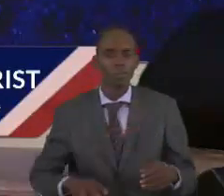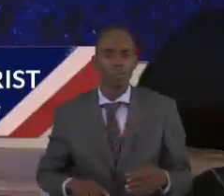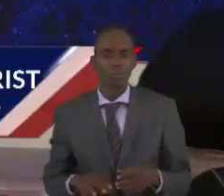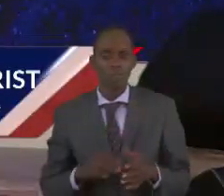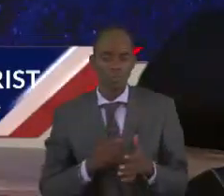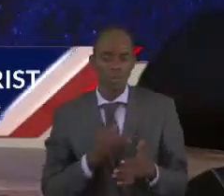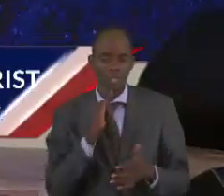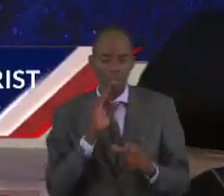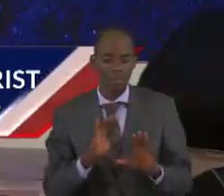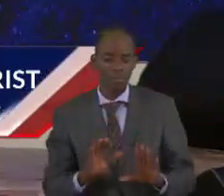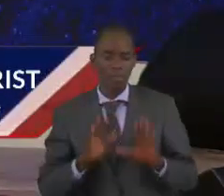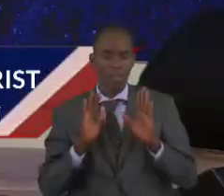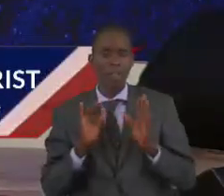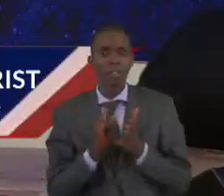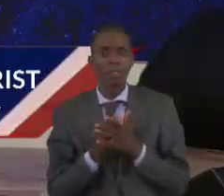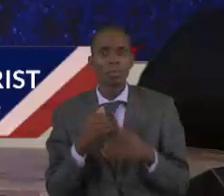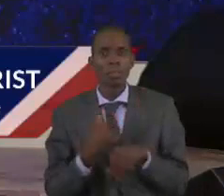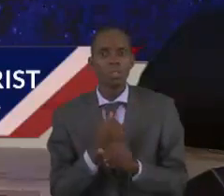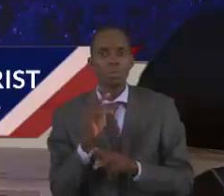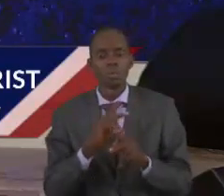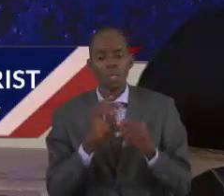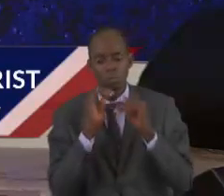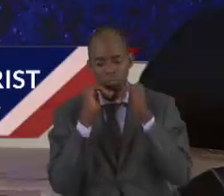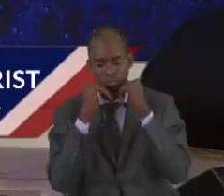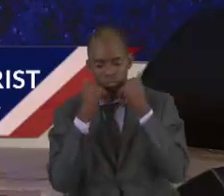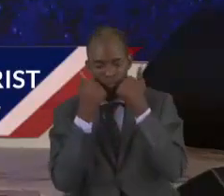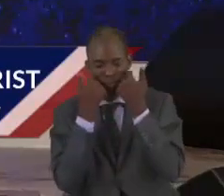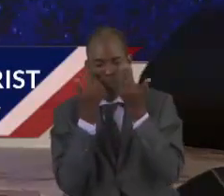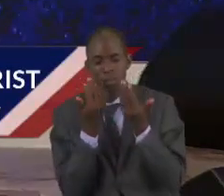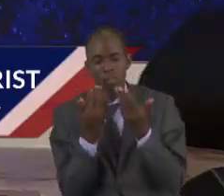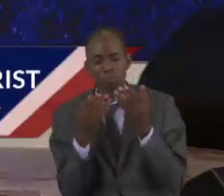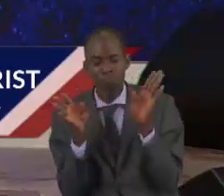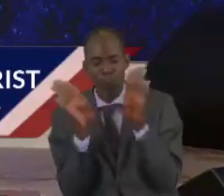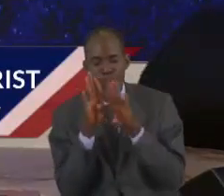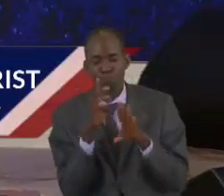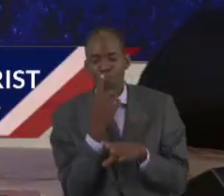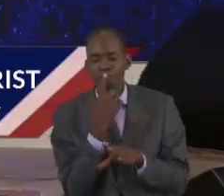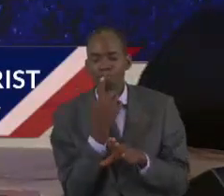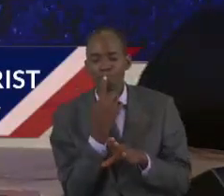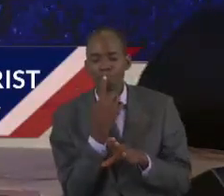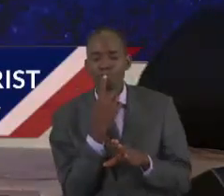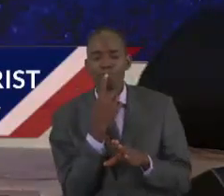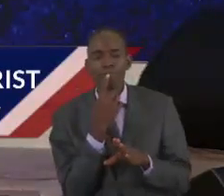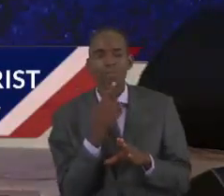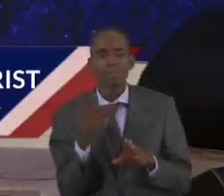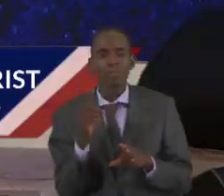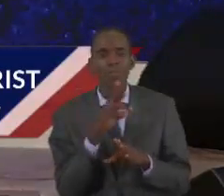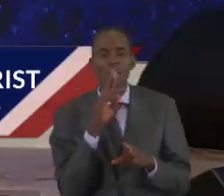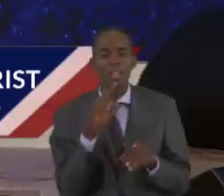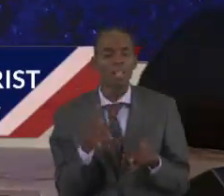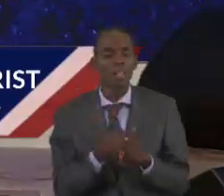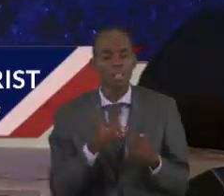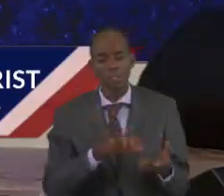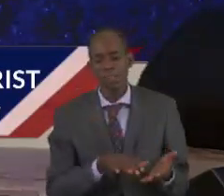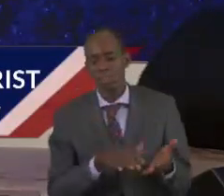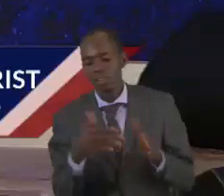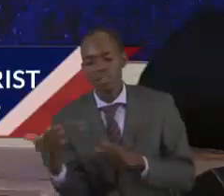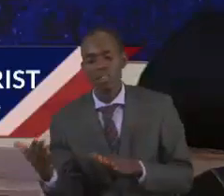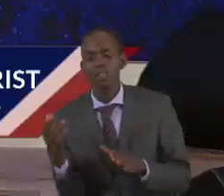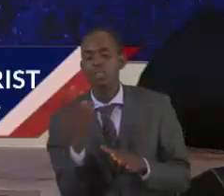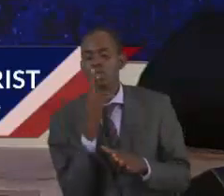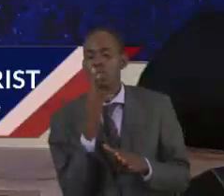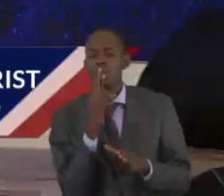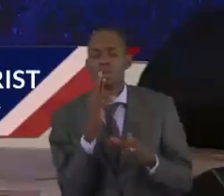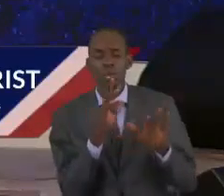fear that makes people ashamed, that they close their mouths. They like the Dead Sea, they